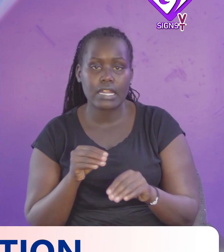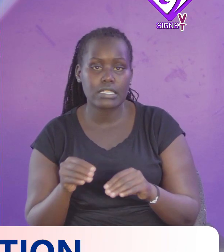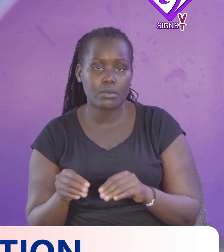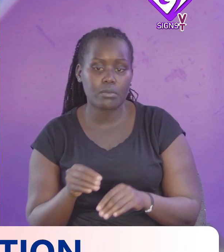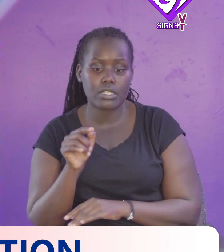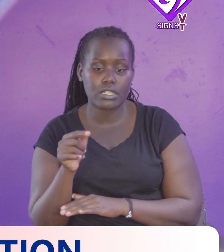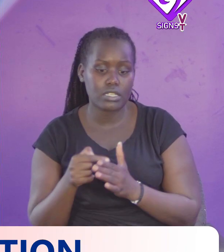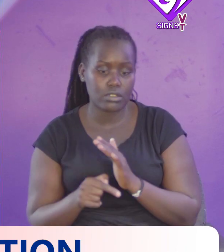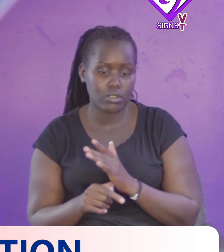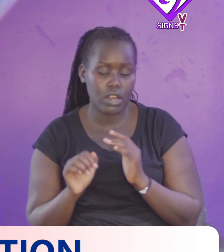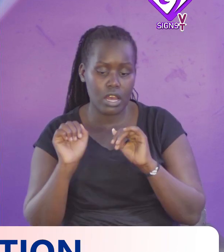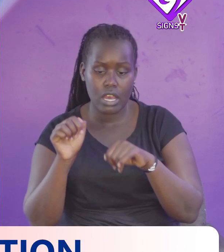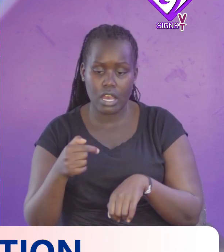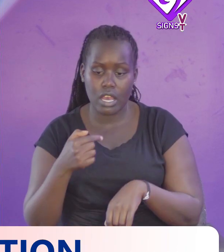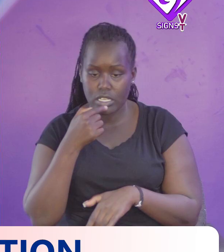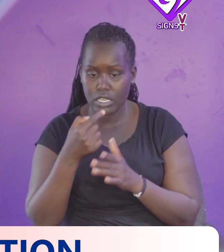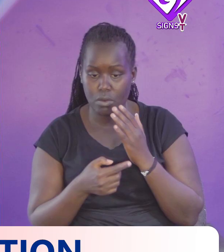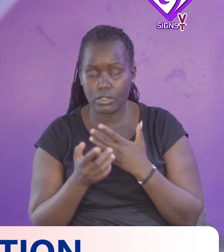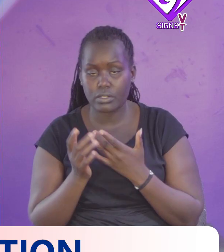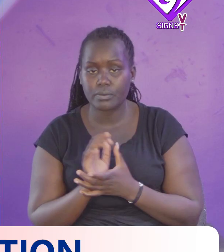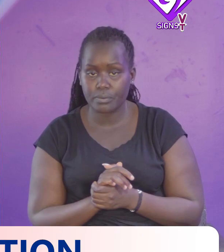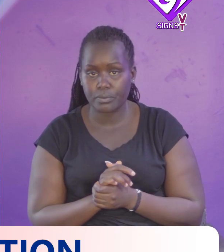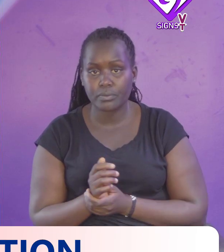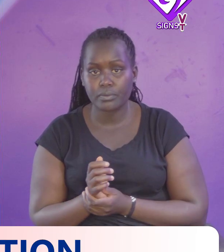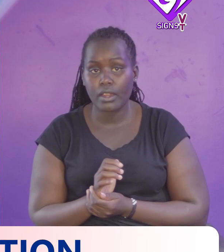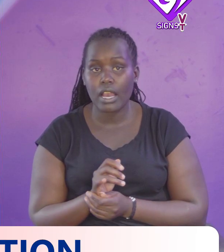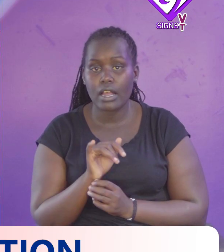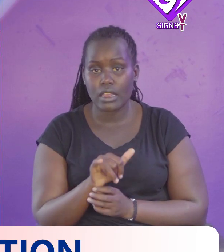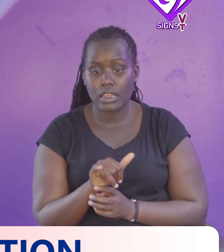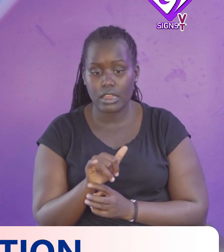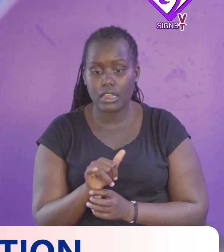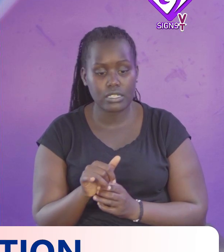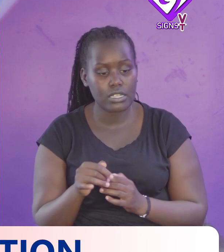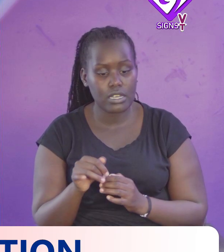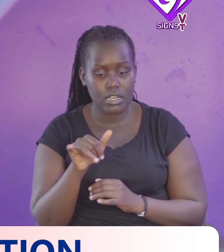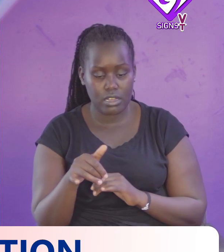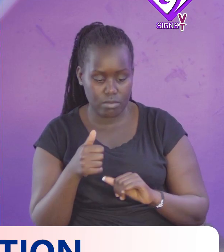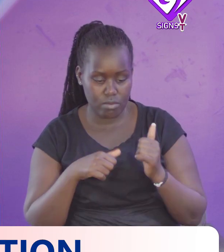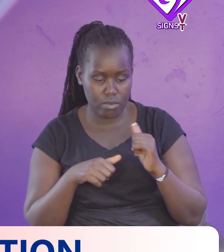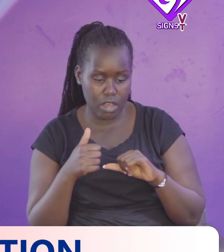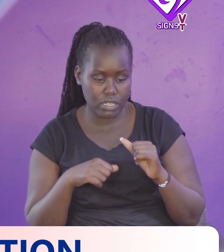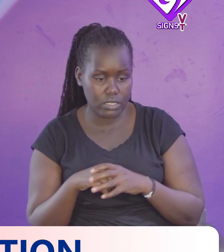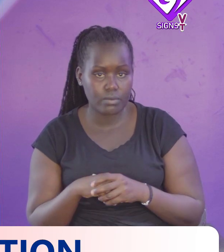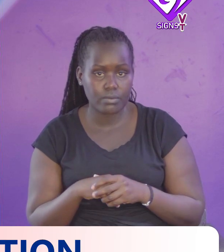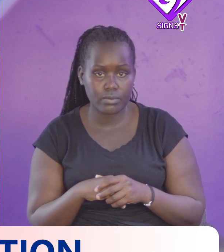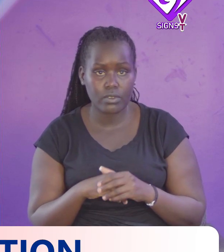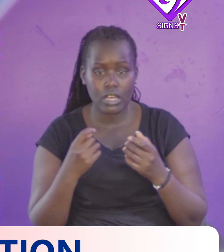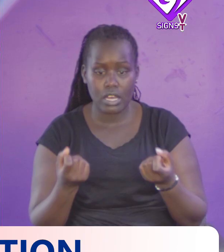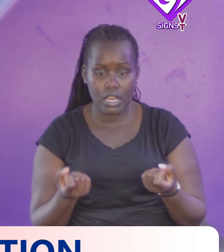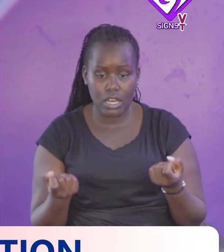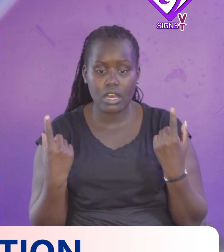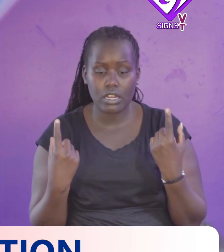this is, I would say this, that you look at that act, it